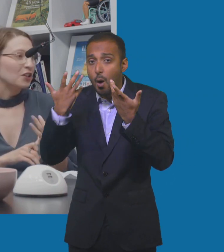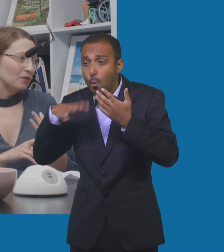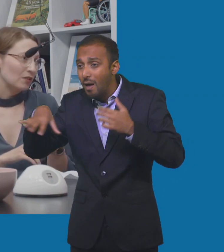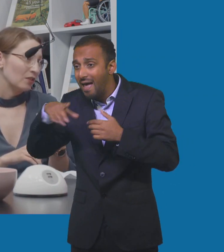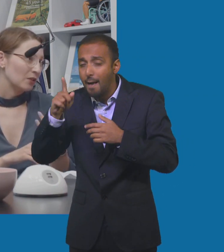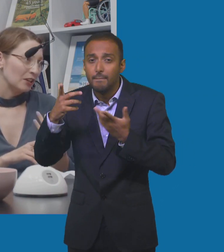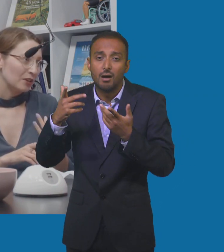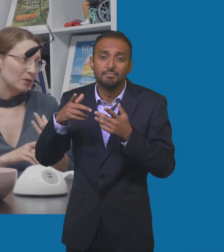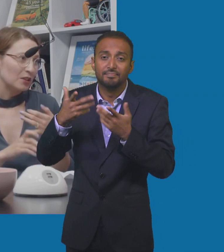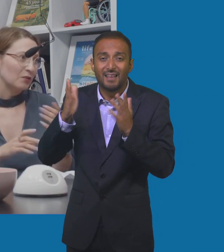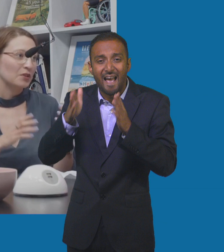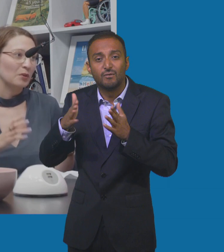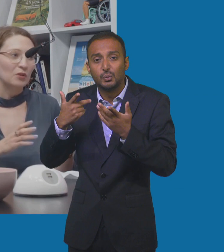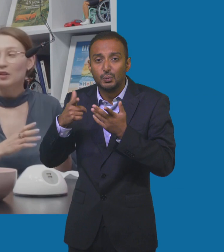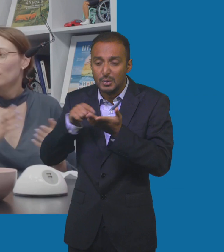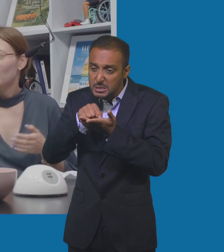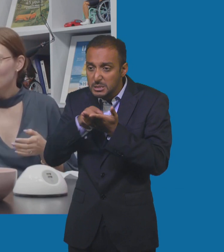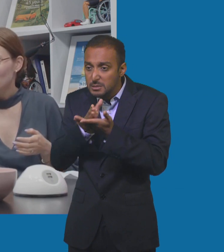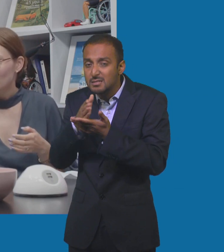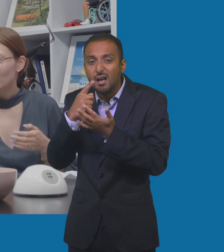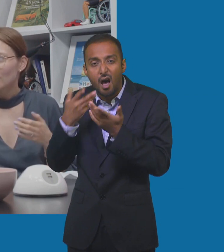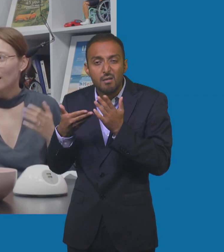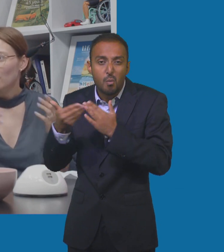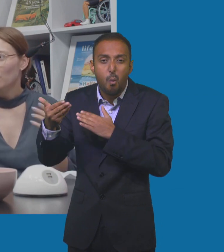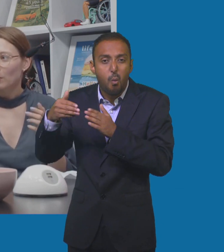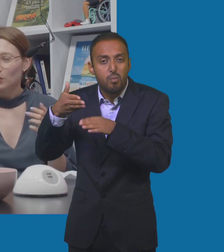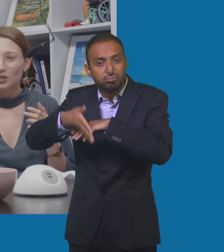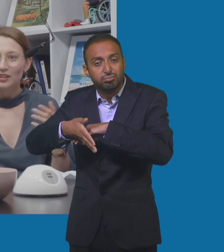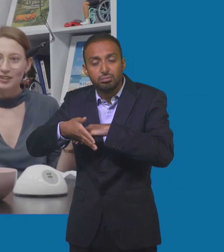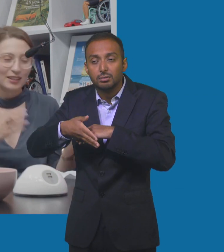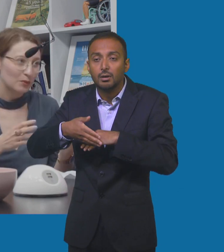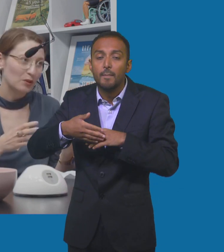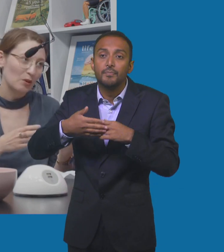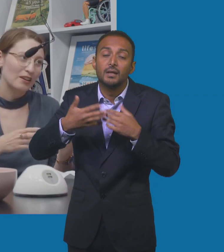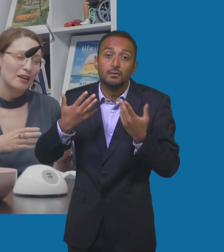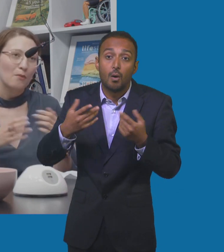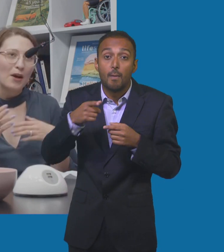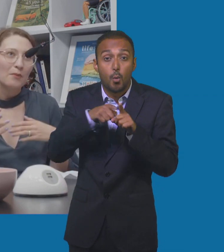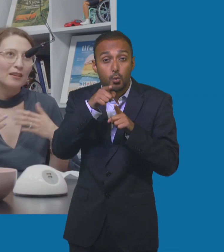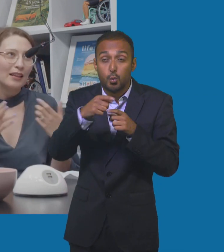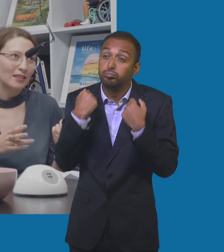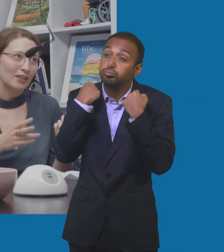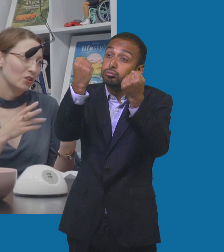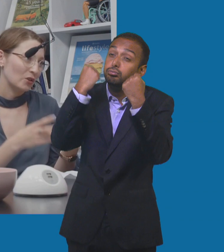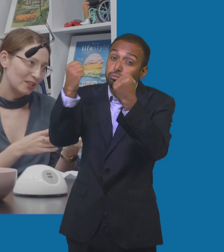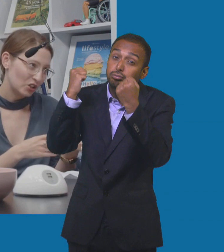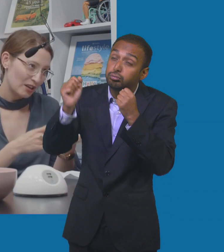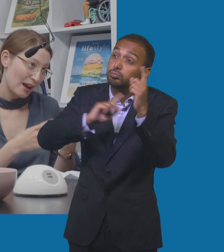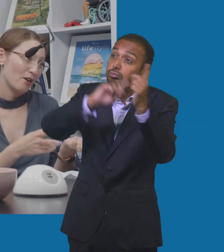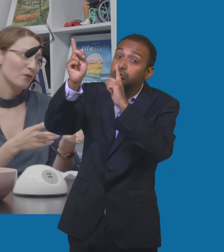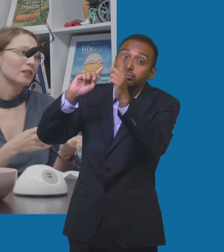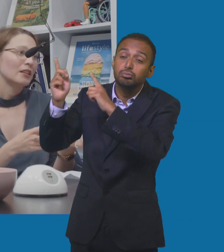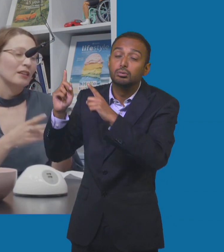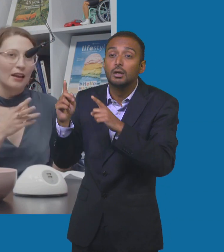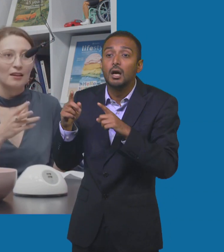see, will the range of these vehicles increase? Because if you're someone who does really long distances and a lot of public charging isn't accessible at the moment, might make less sense to